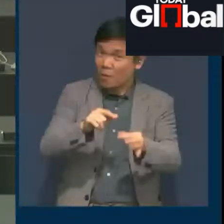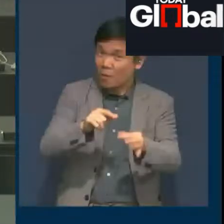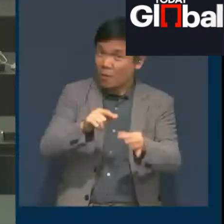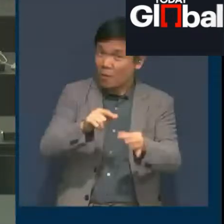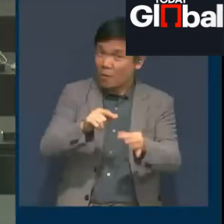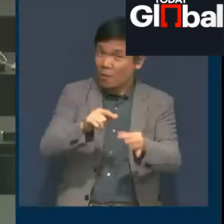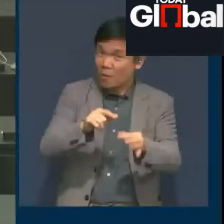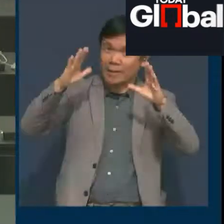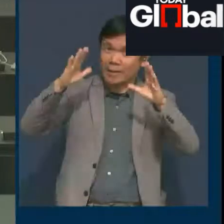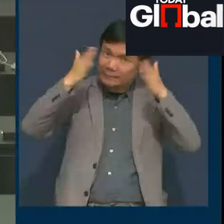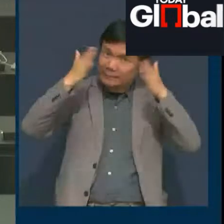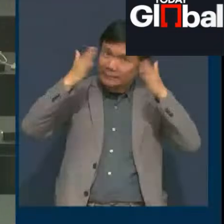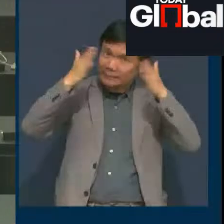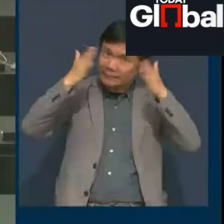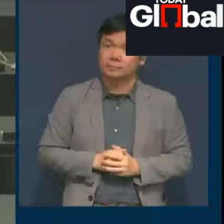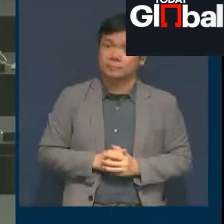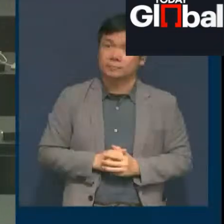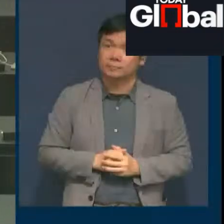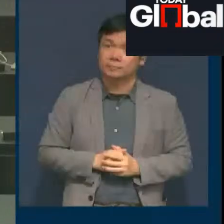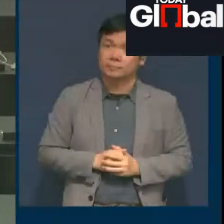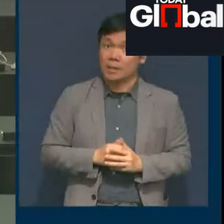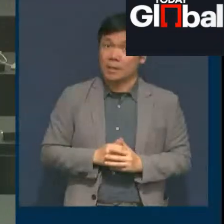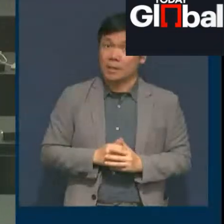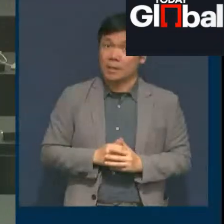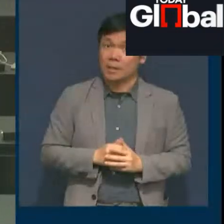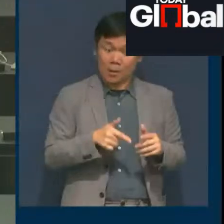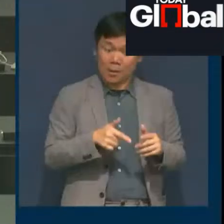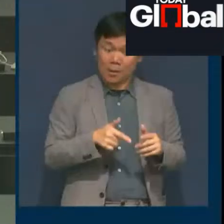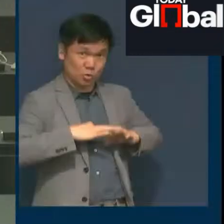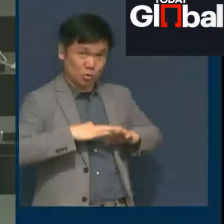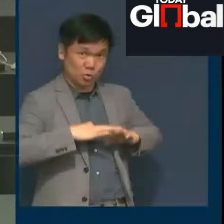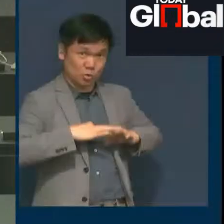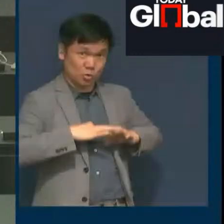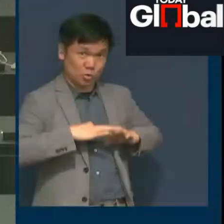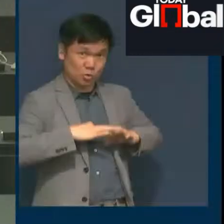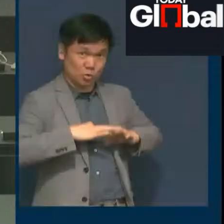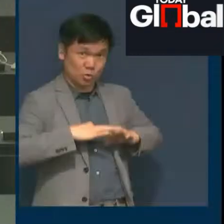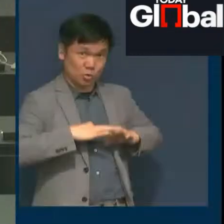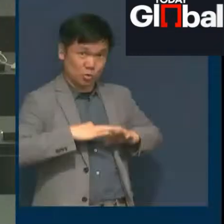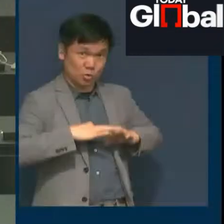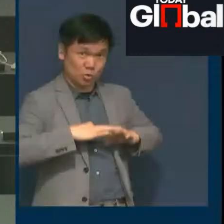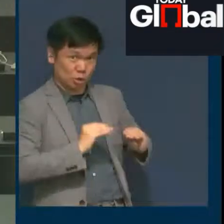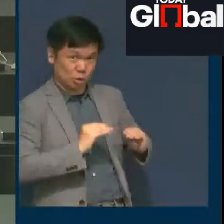Ministry of Education